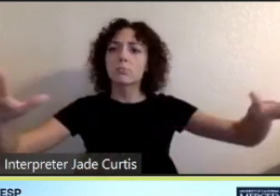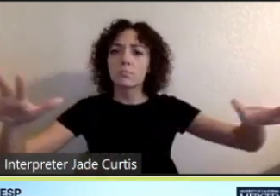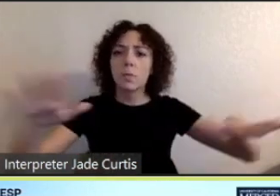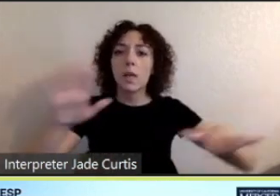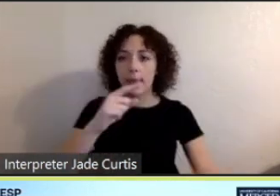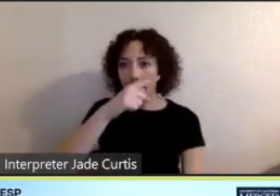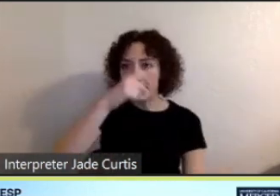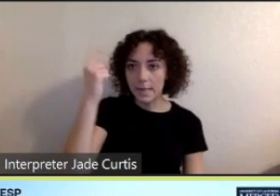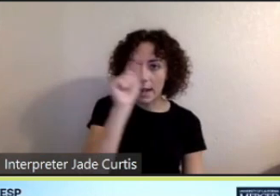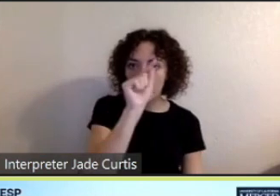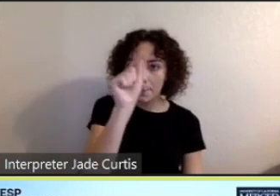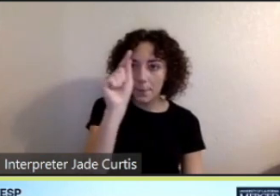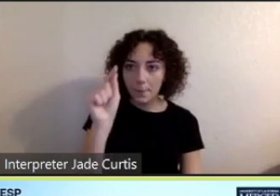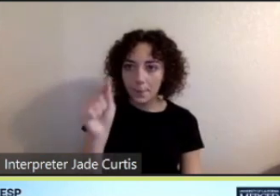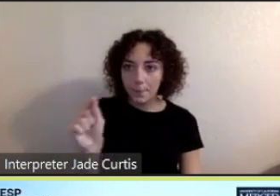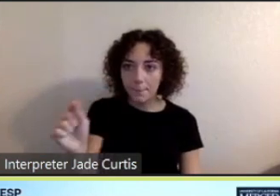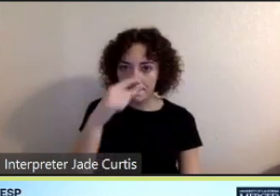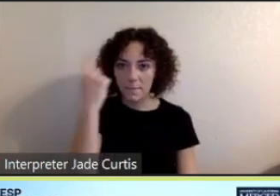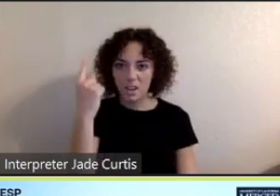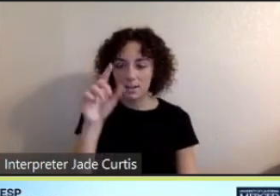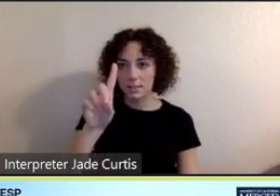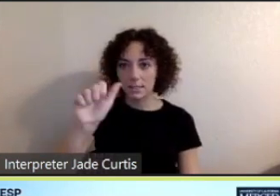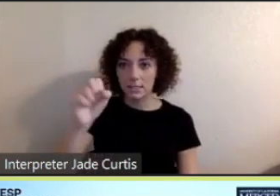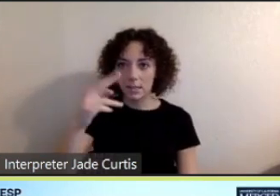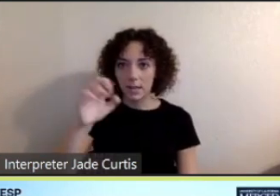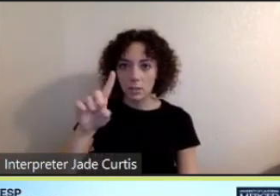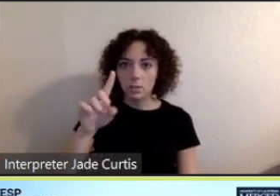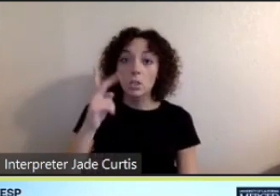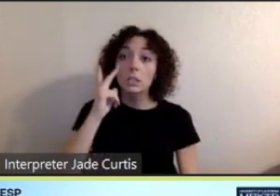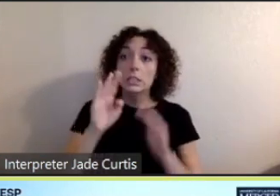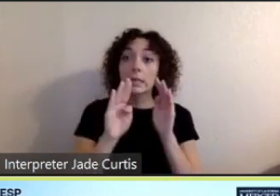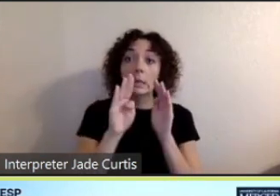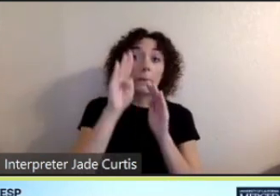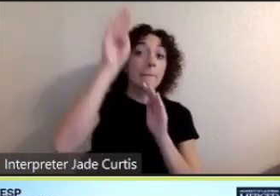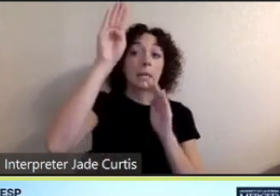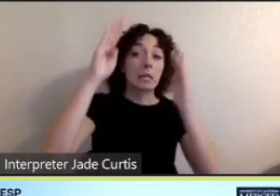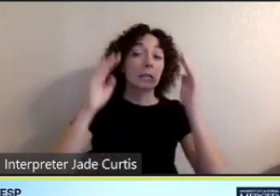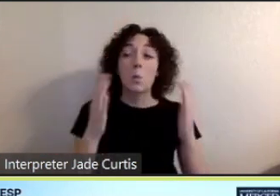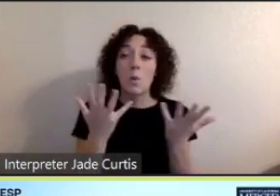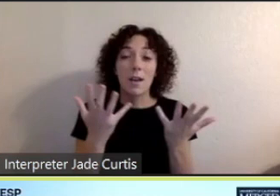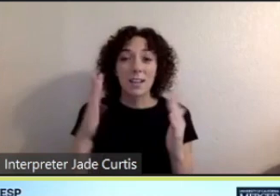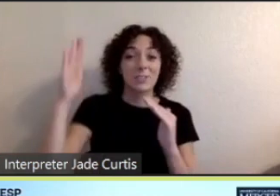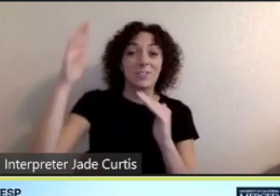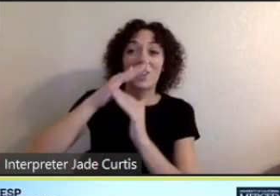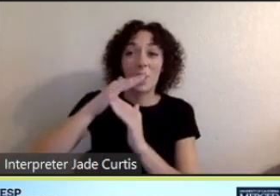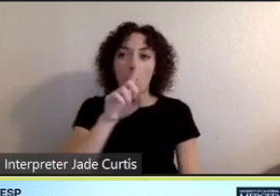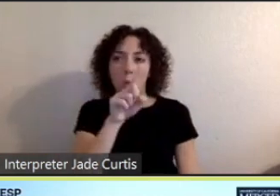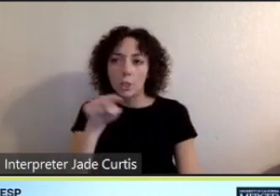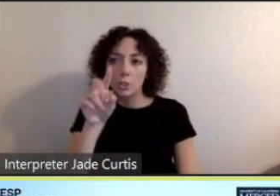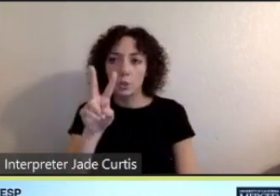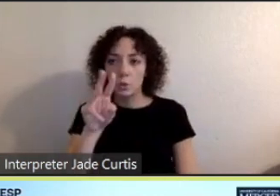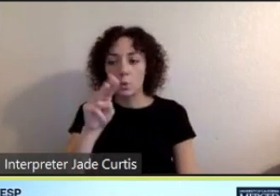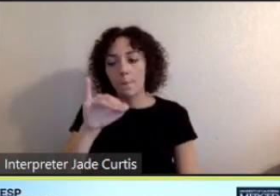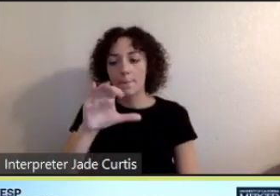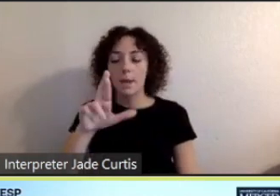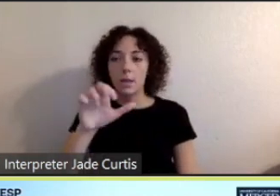dashed line, you can see that there's a peak around 1 to 2 microns. This is for the droplets and aerosols